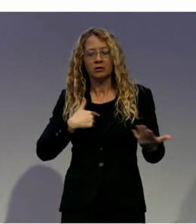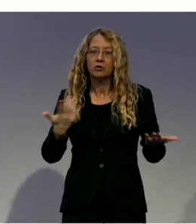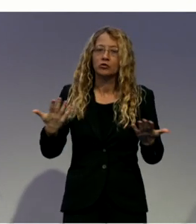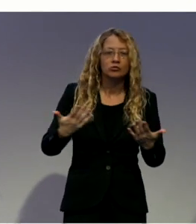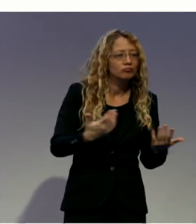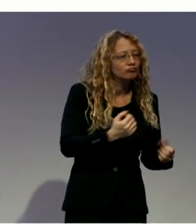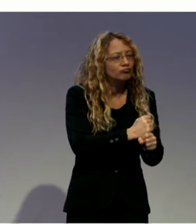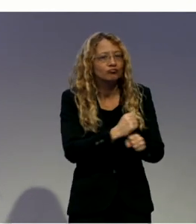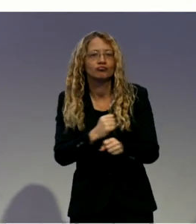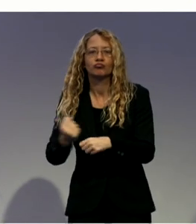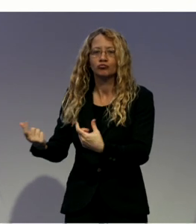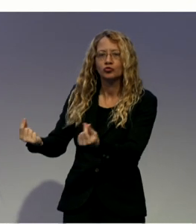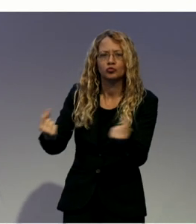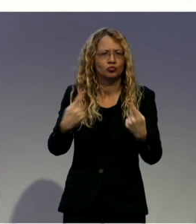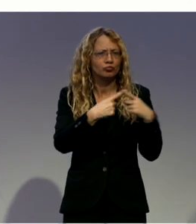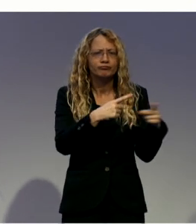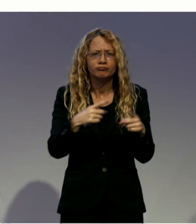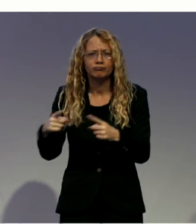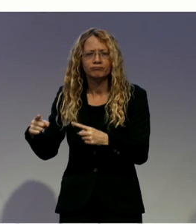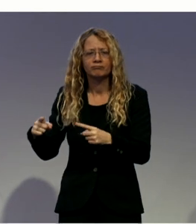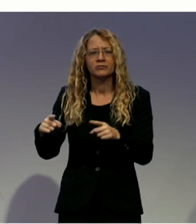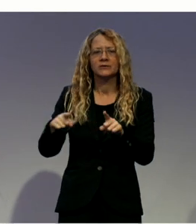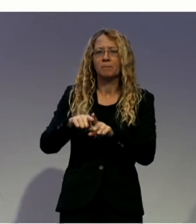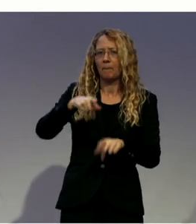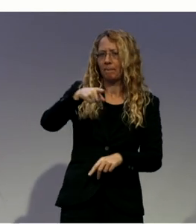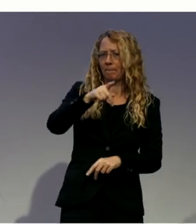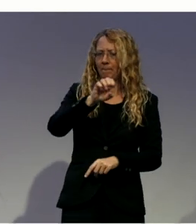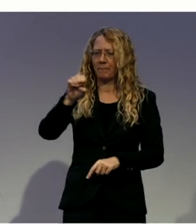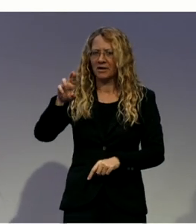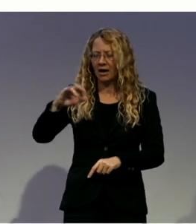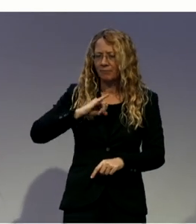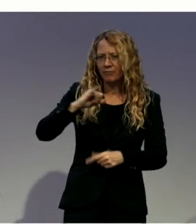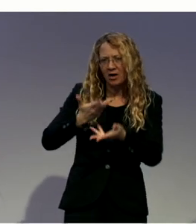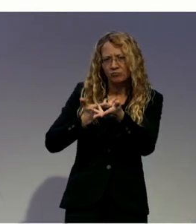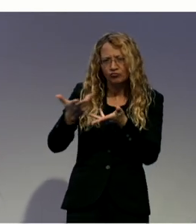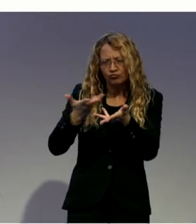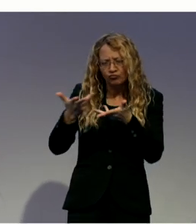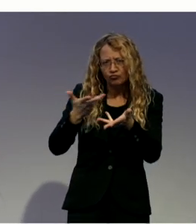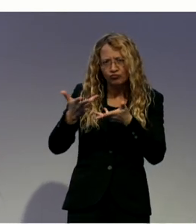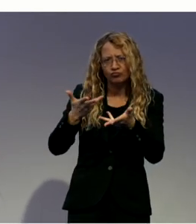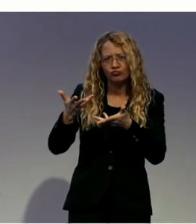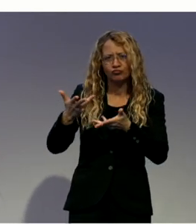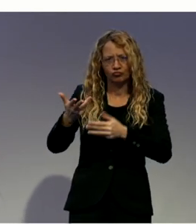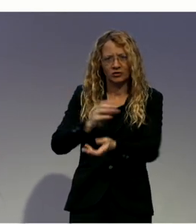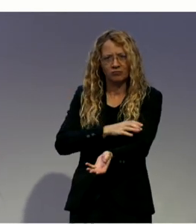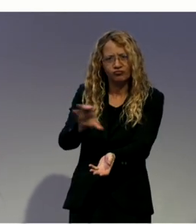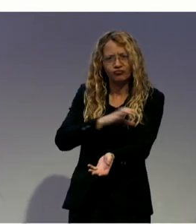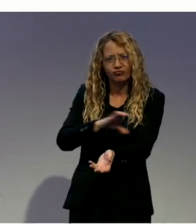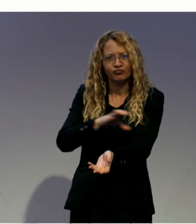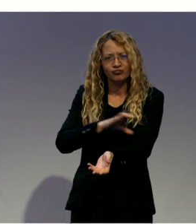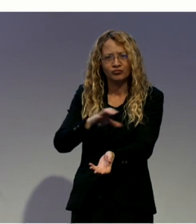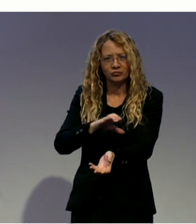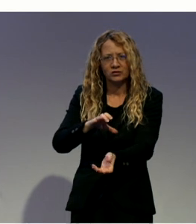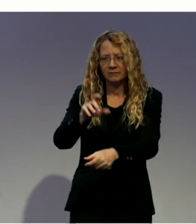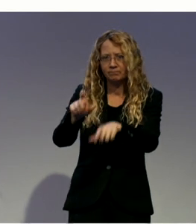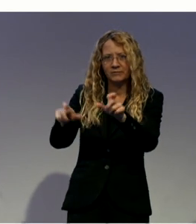dark area of, no, I cannot, I will stay at home, to this area, yes, I can. I will continue my life. And